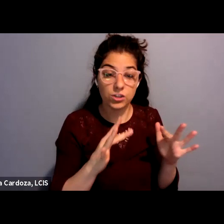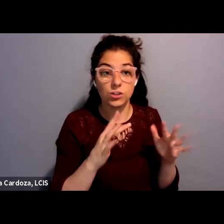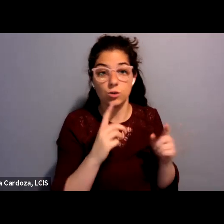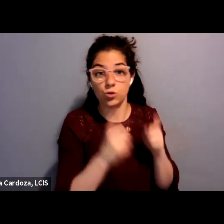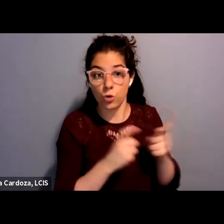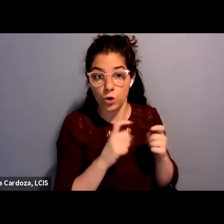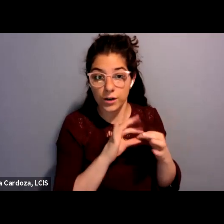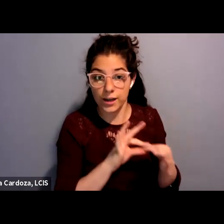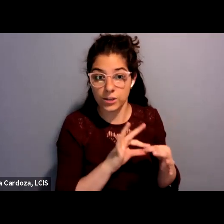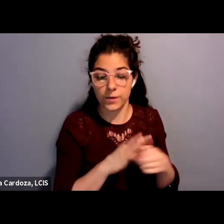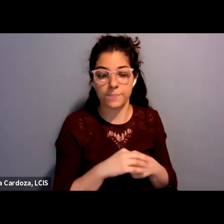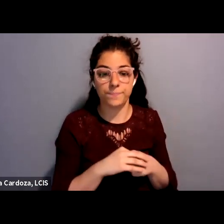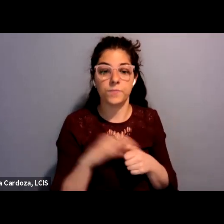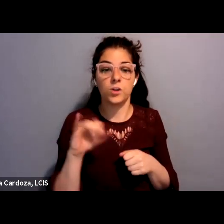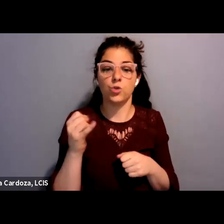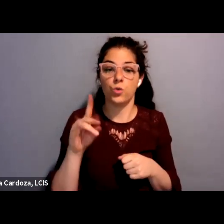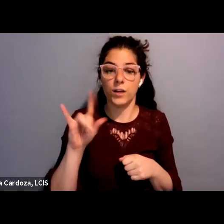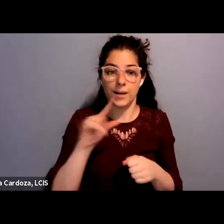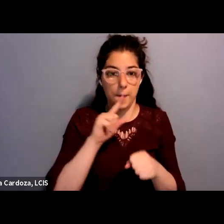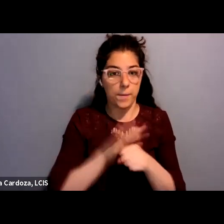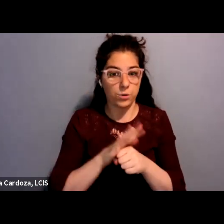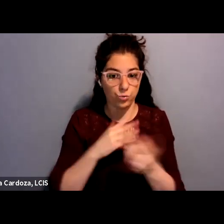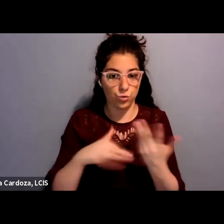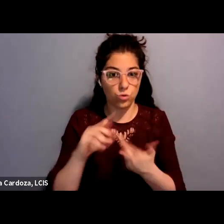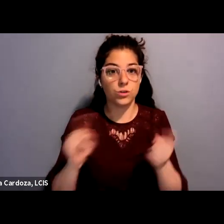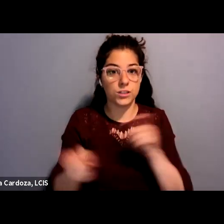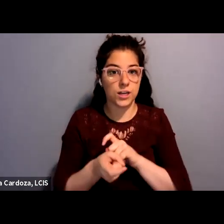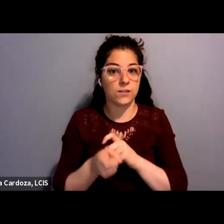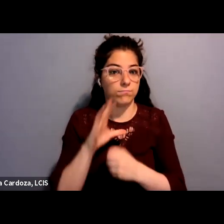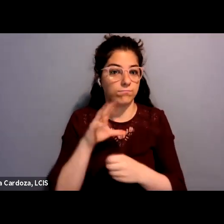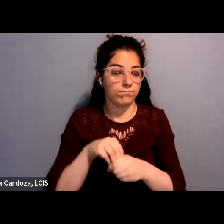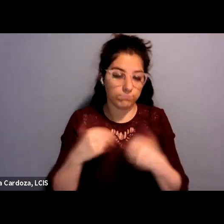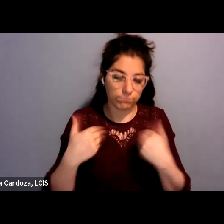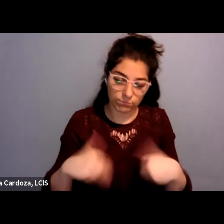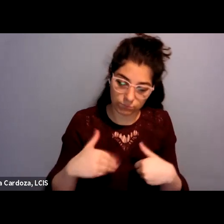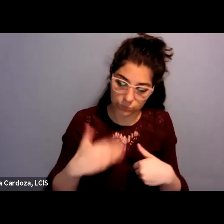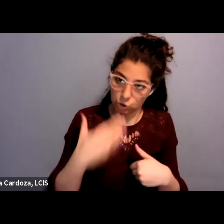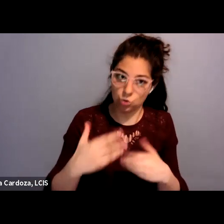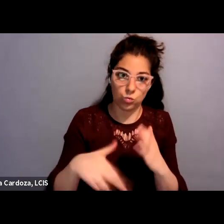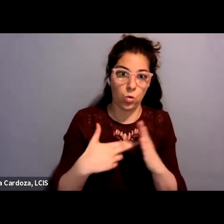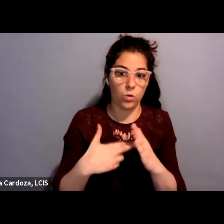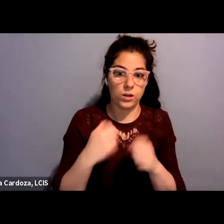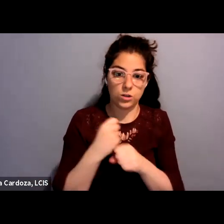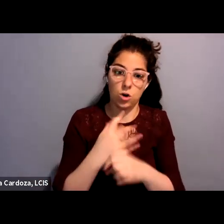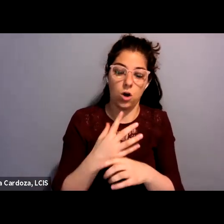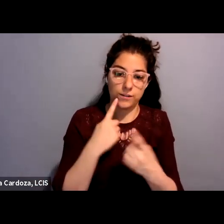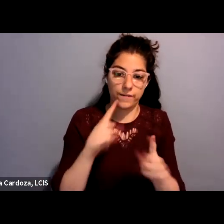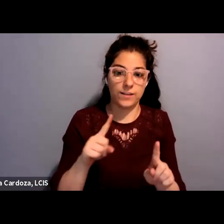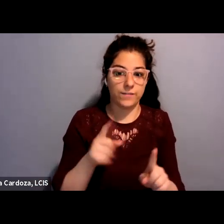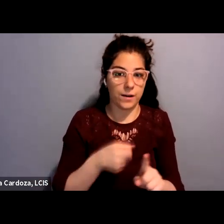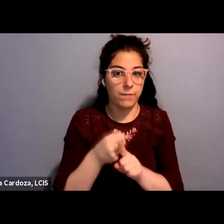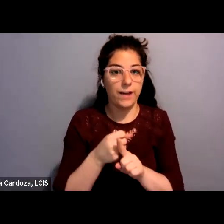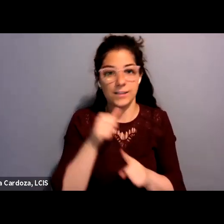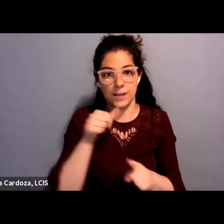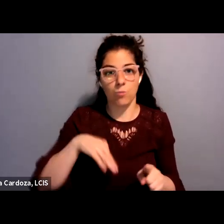engagement. Judy's commitment to social change has played a key role in Cause Effective's impact in the nonprofit